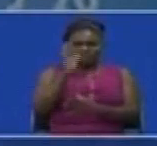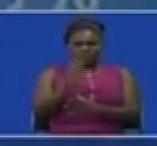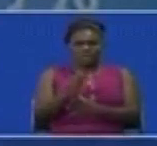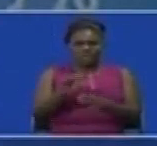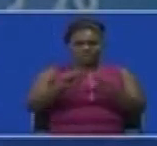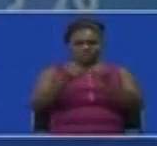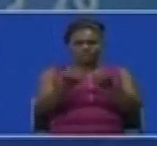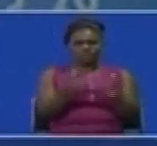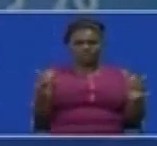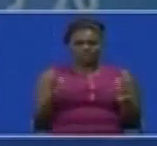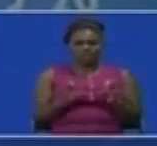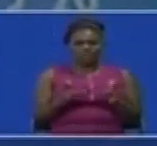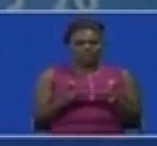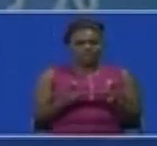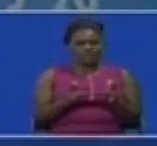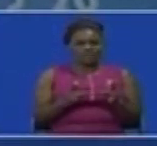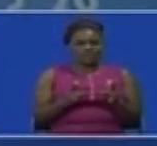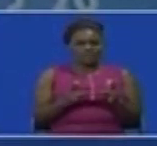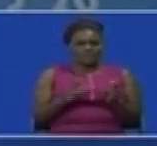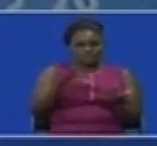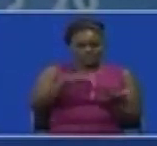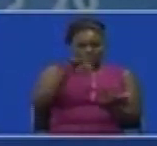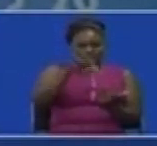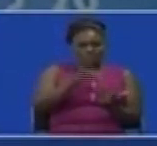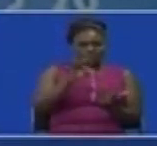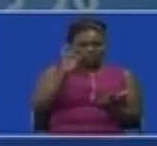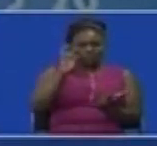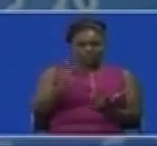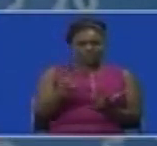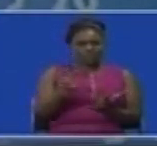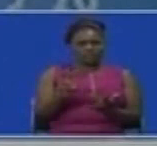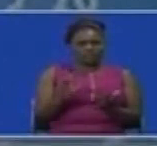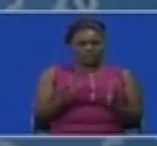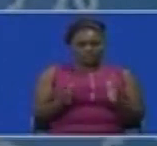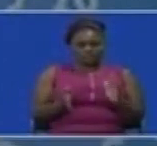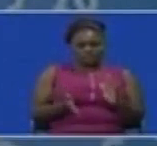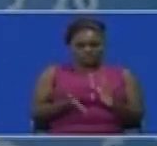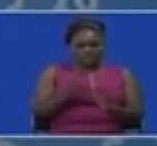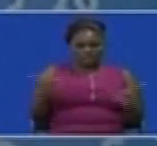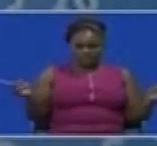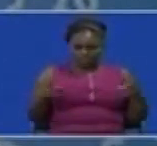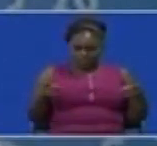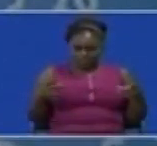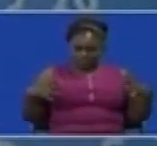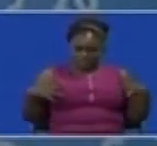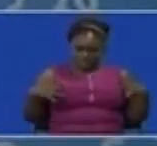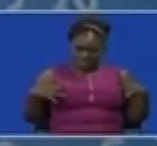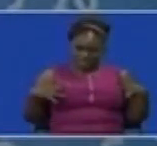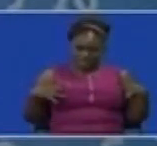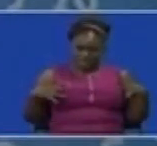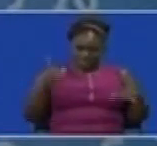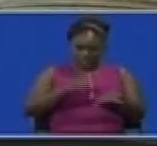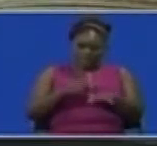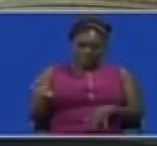media, and perhaps we'll be able to sample one or two tweets as we move along. But for now, we want to take a quick commercial break. When we come back, we still have